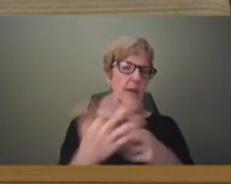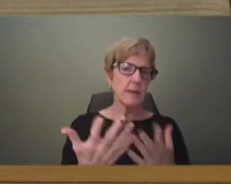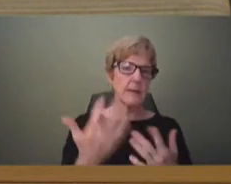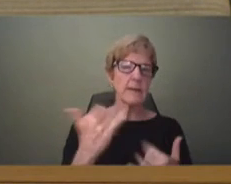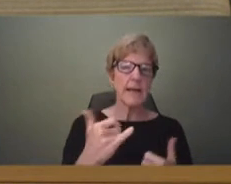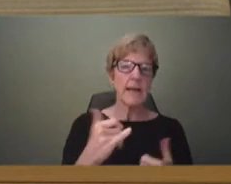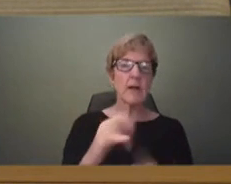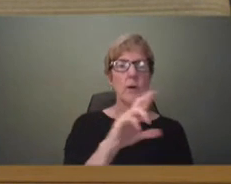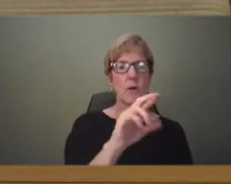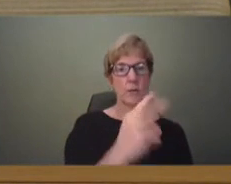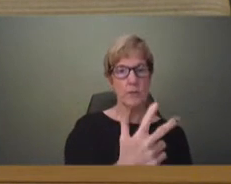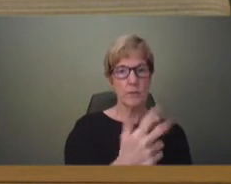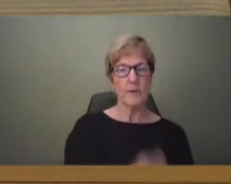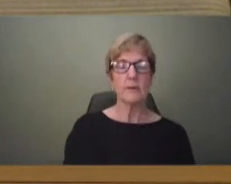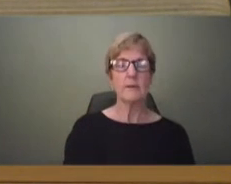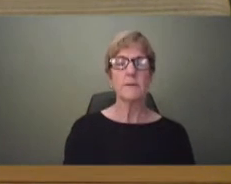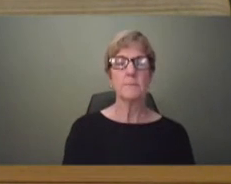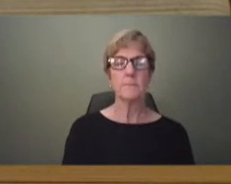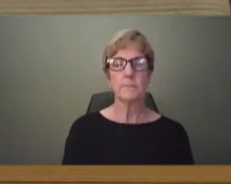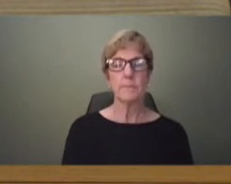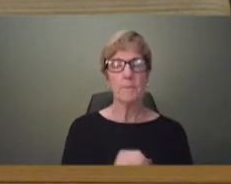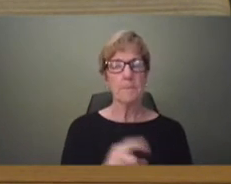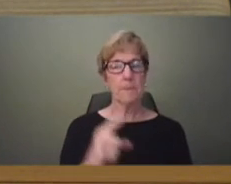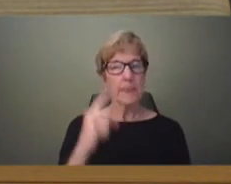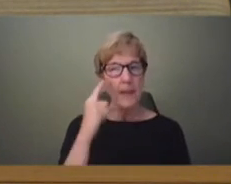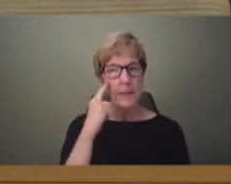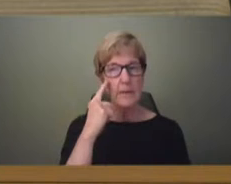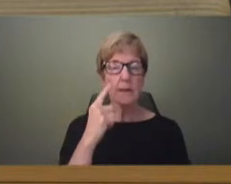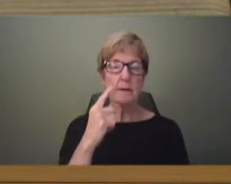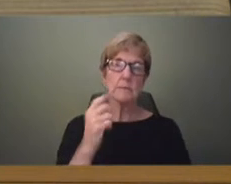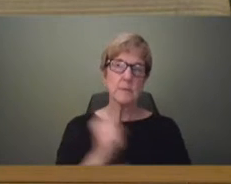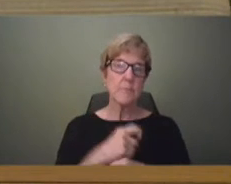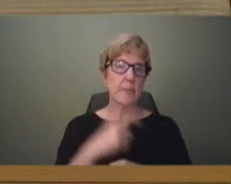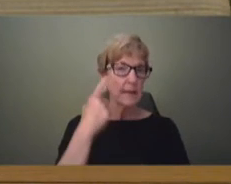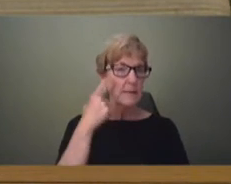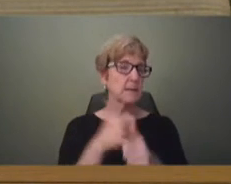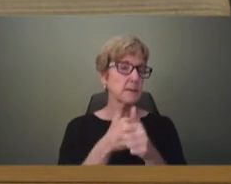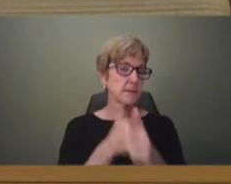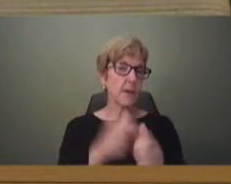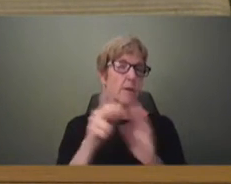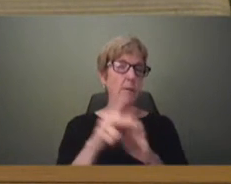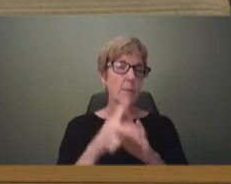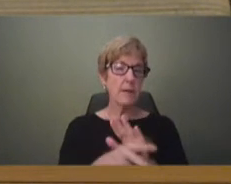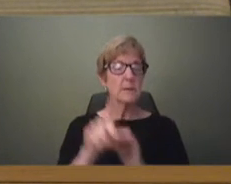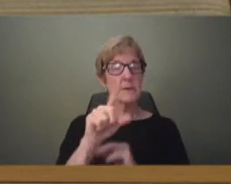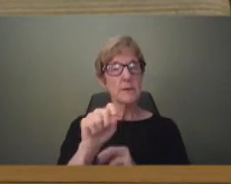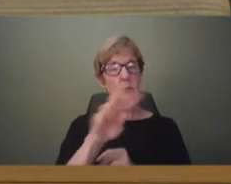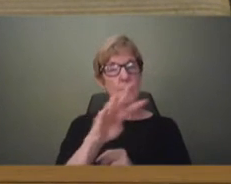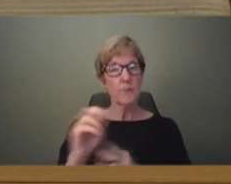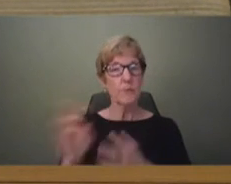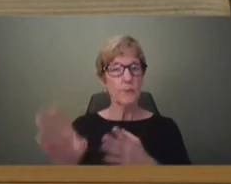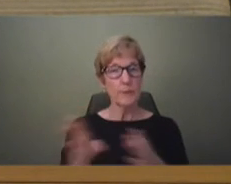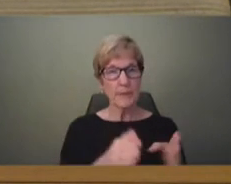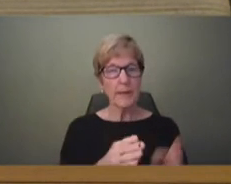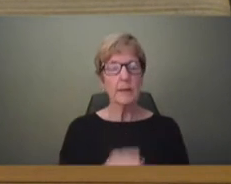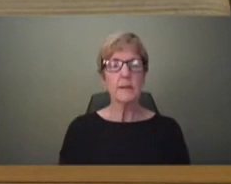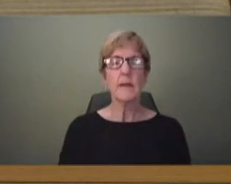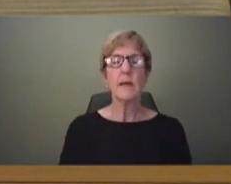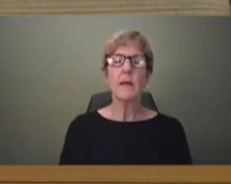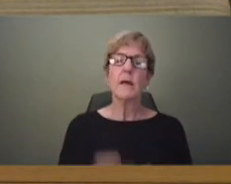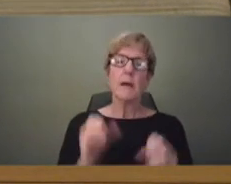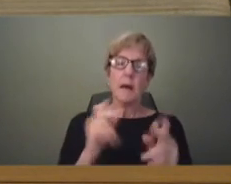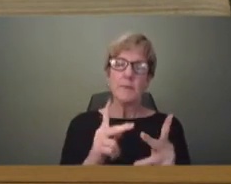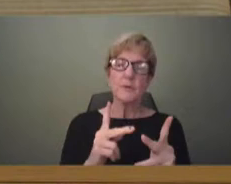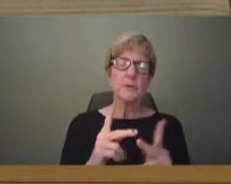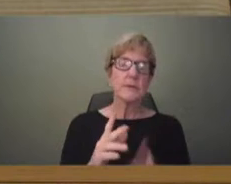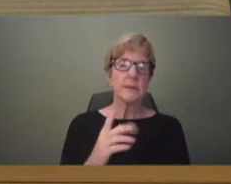R3 um and I think it it makes a lot of sense and it follows the policies the 2040 plan the city initi Ives uh it's an opportunity to bring